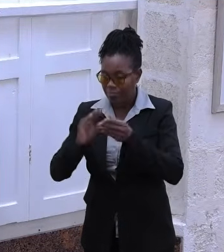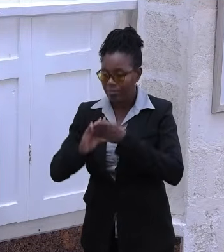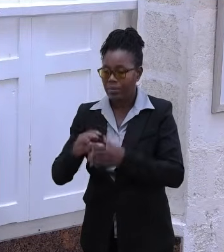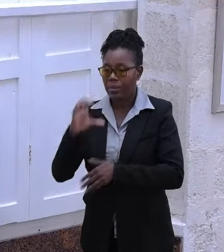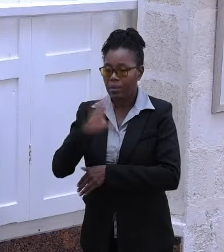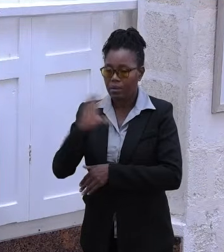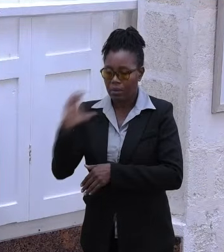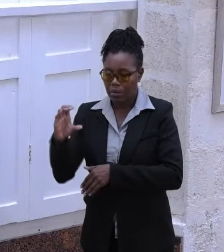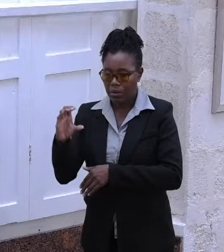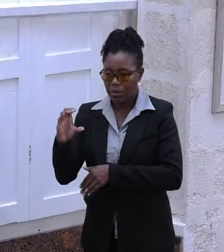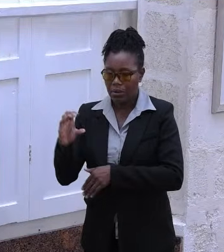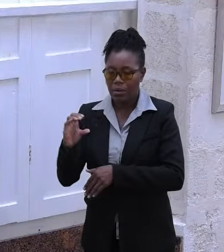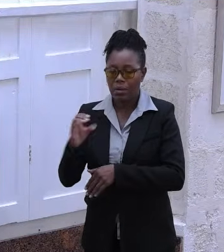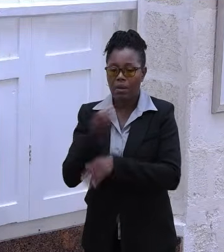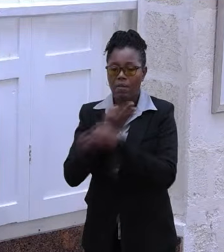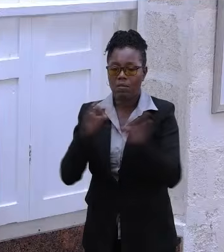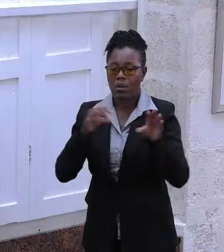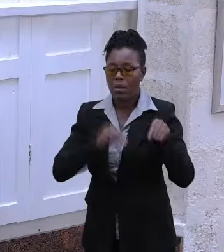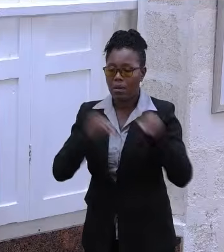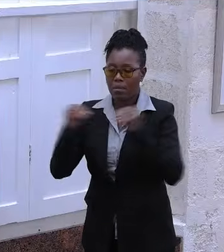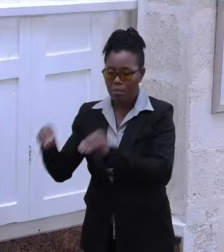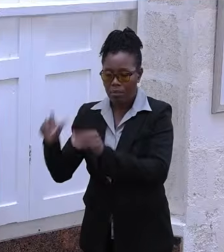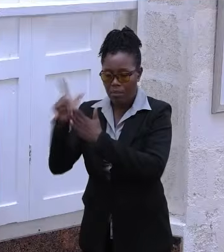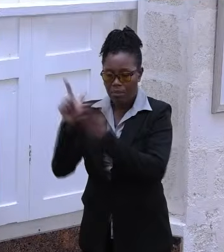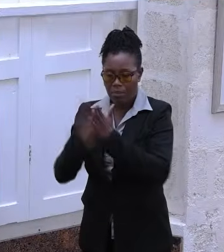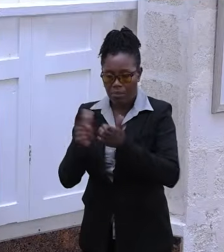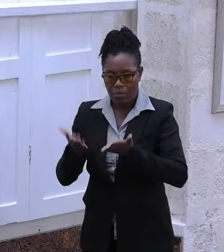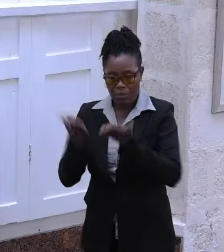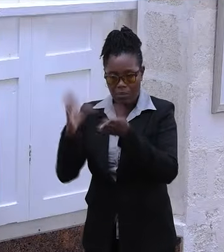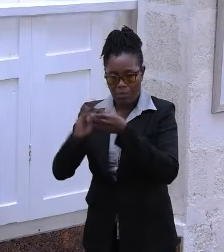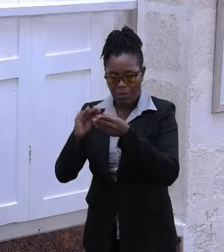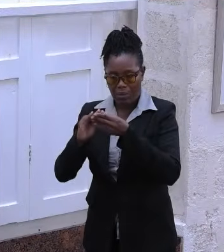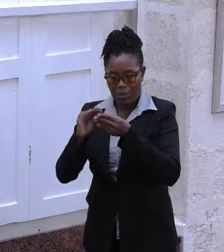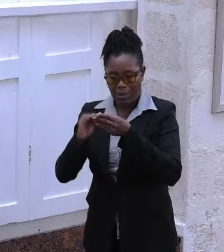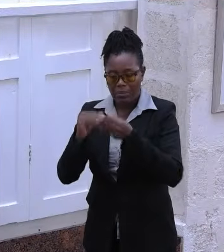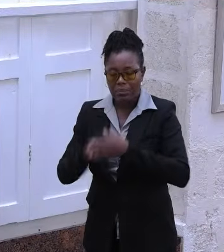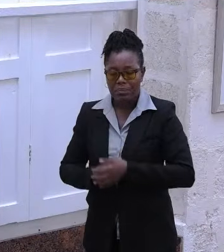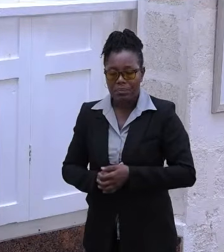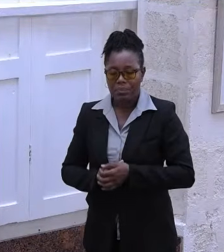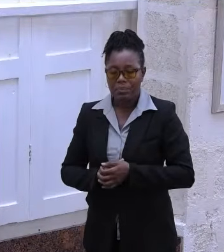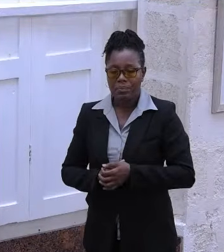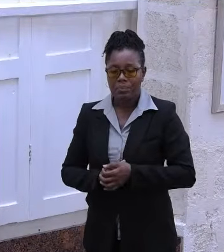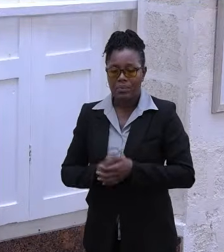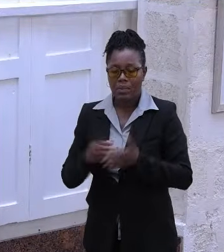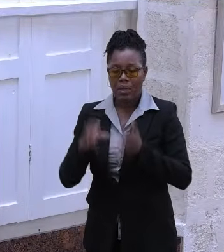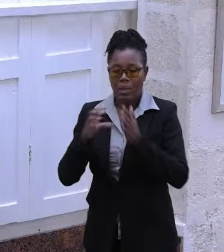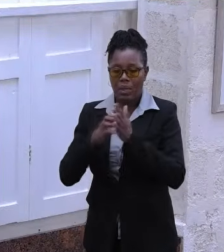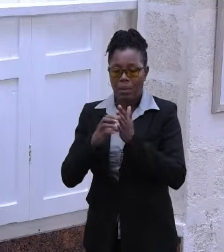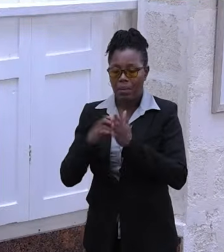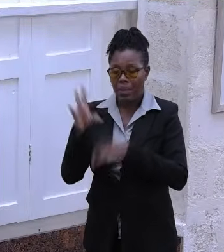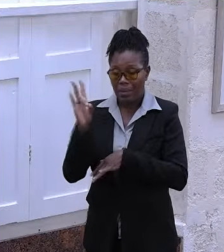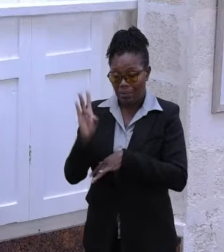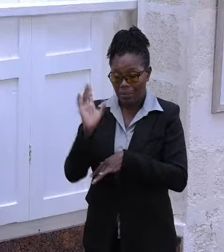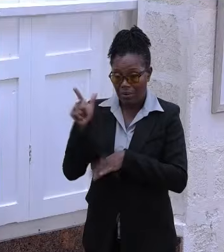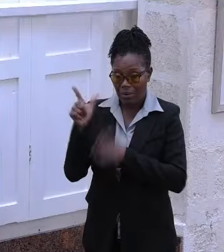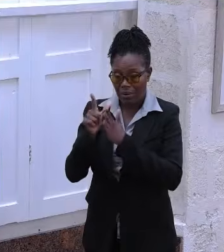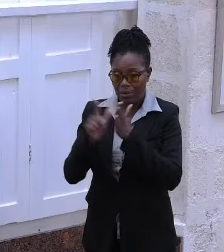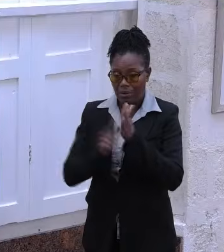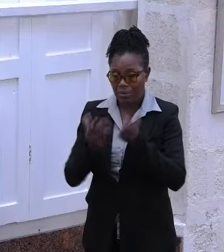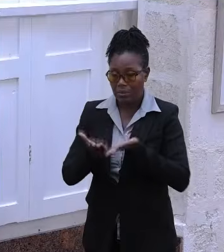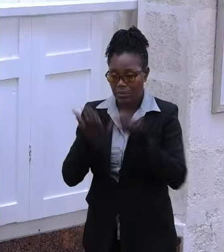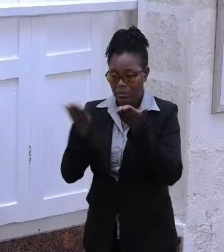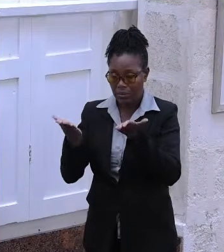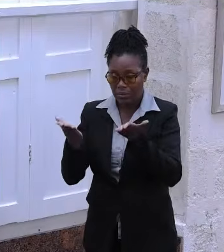Free Movement legislation when I referred to the fact that the Minister has the power. Under item 7 of that legislation, the Minister may